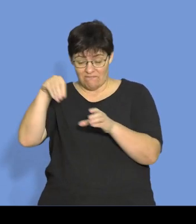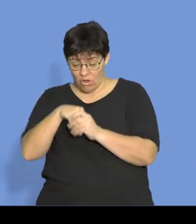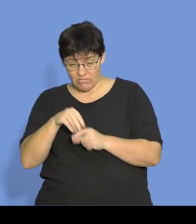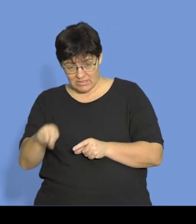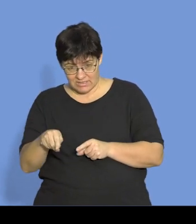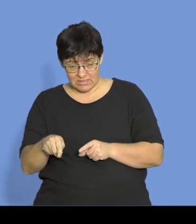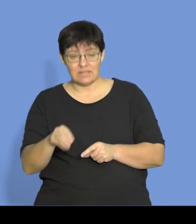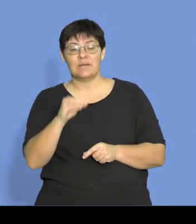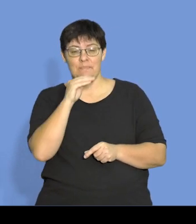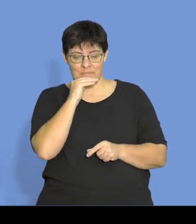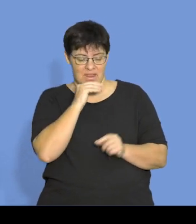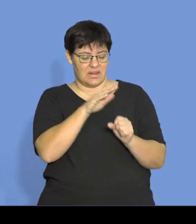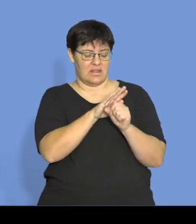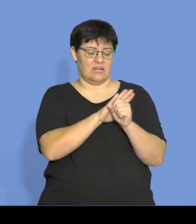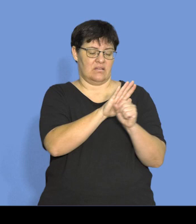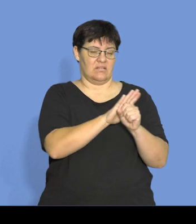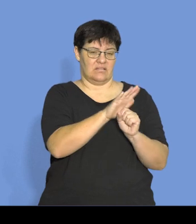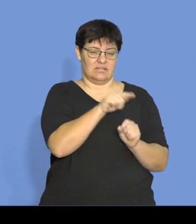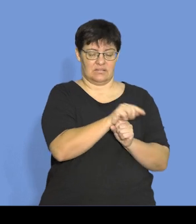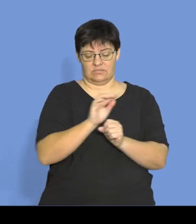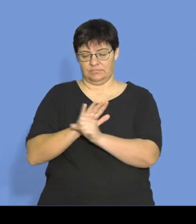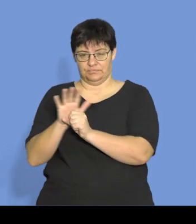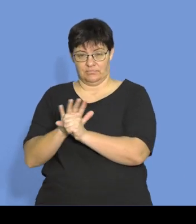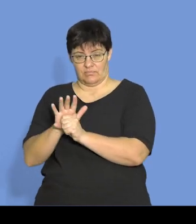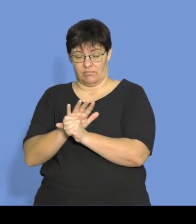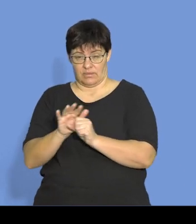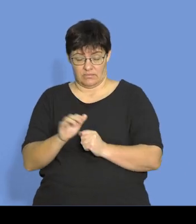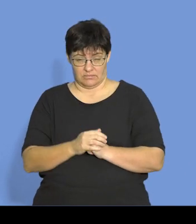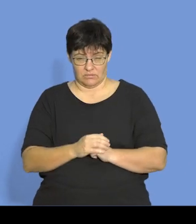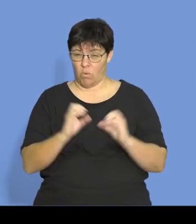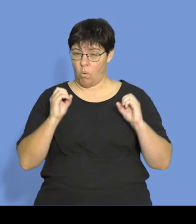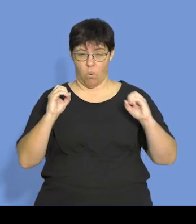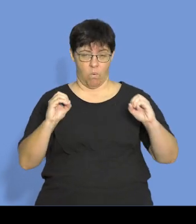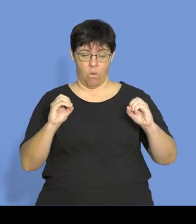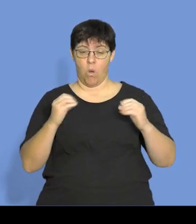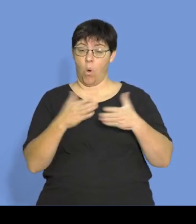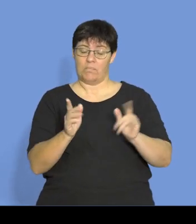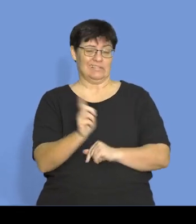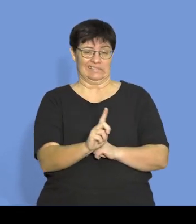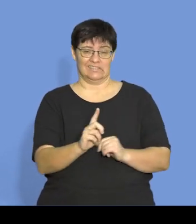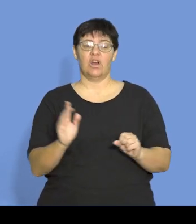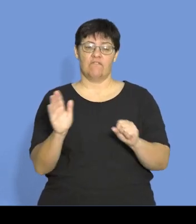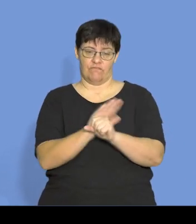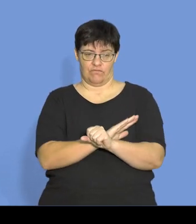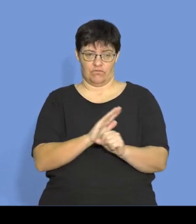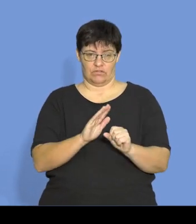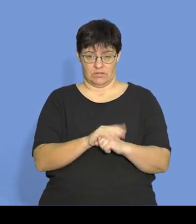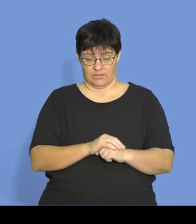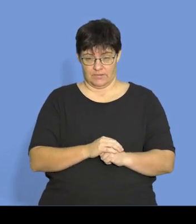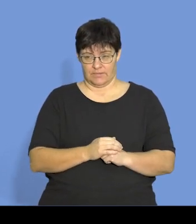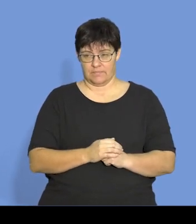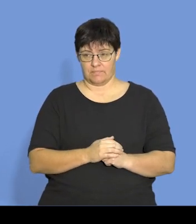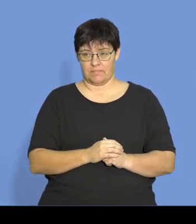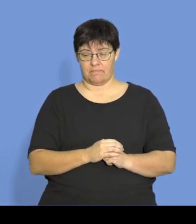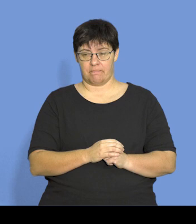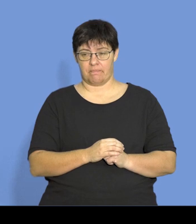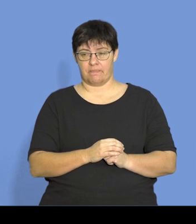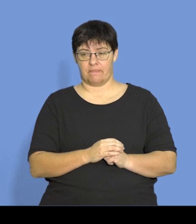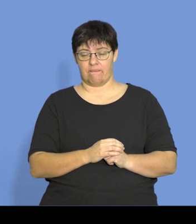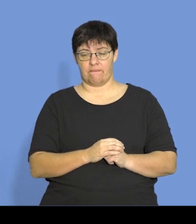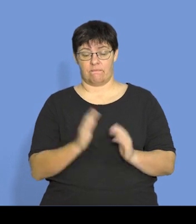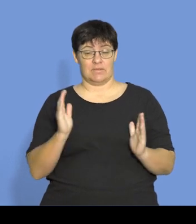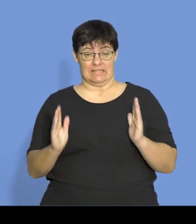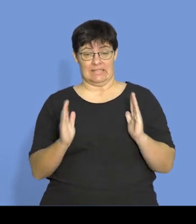a bar, meaning it has the equality sign, we then shade our circles. So my solution on this